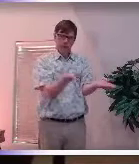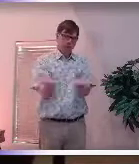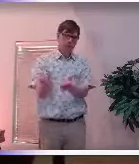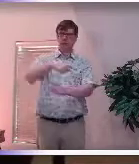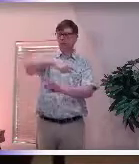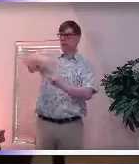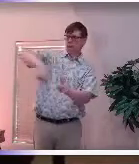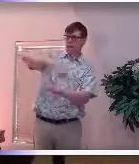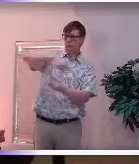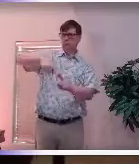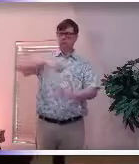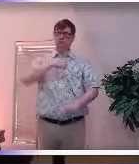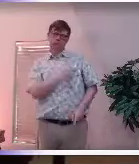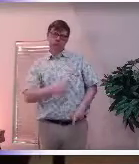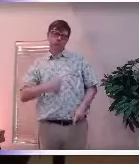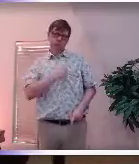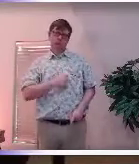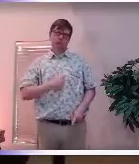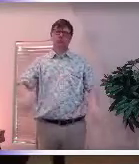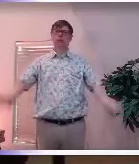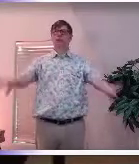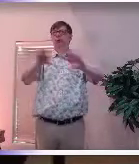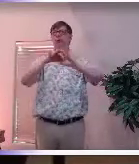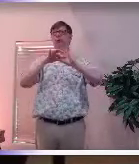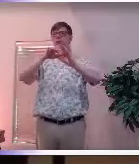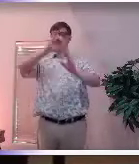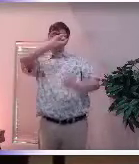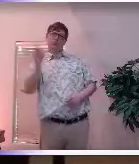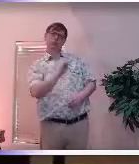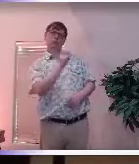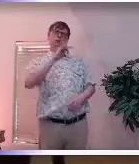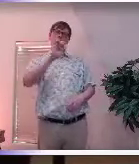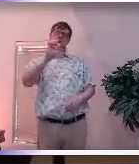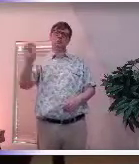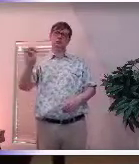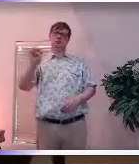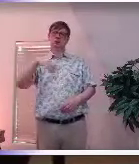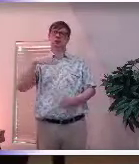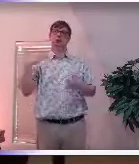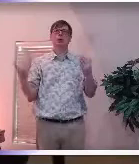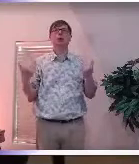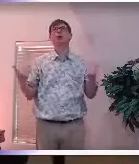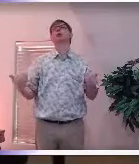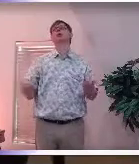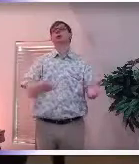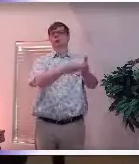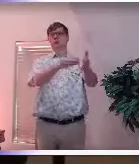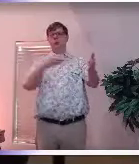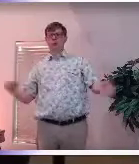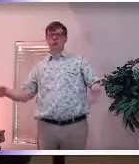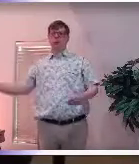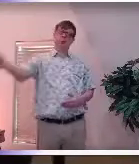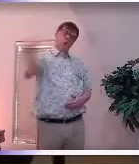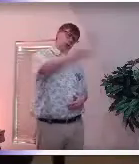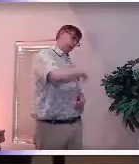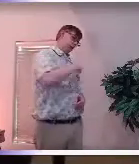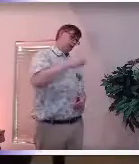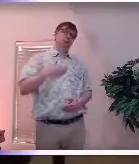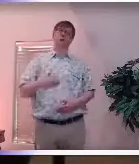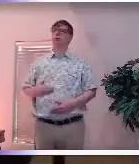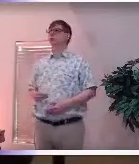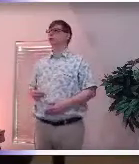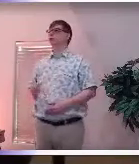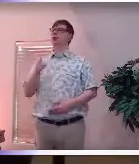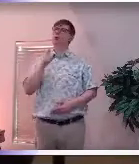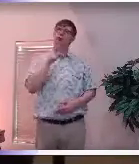center of her own with her husband, John. And what she has been bringing to us, you can